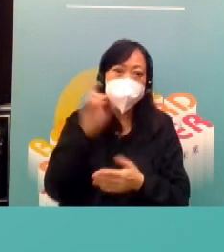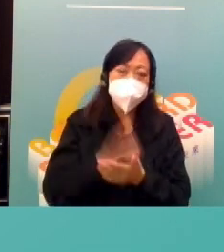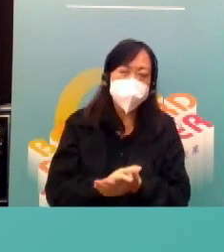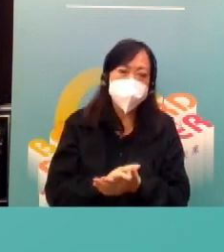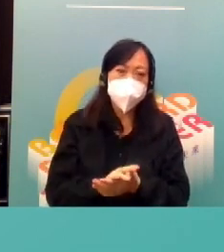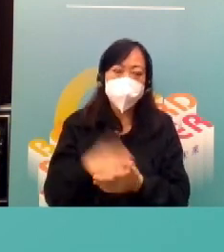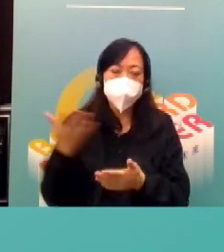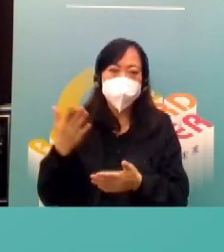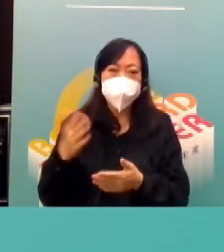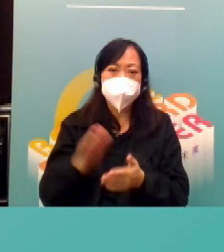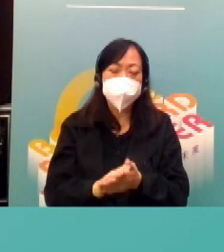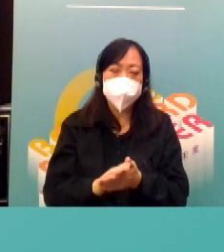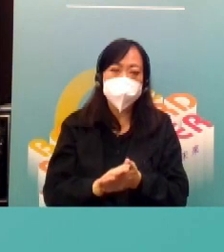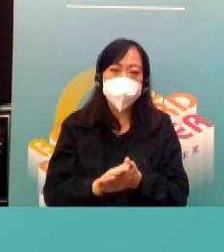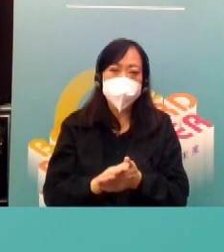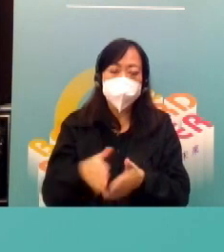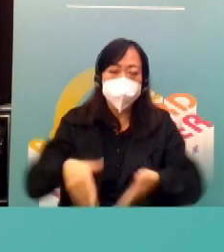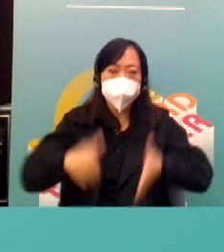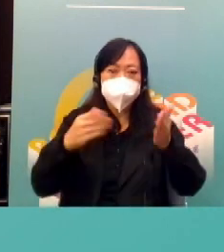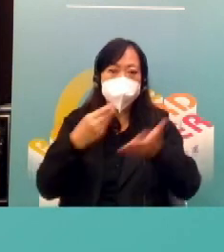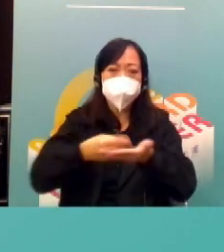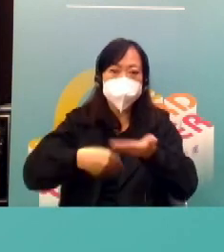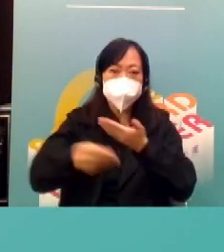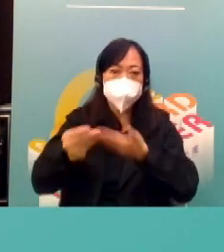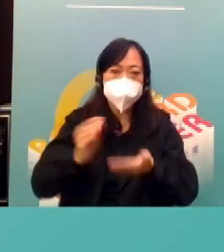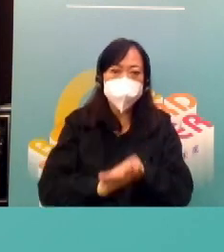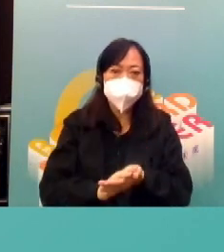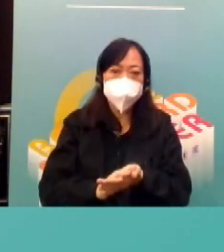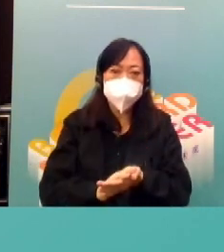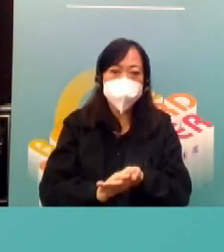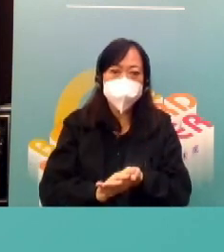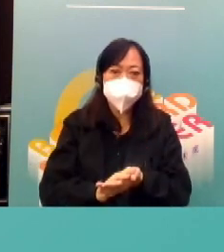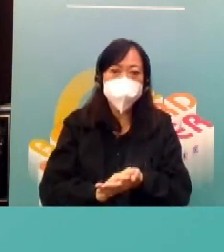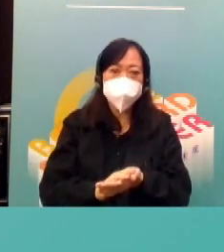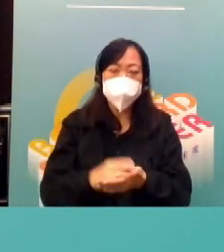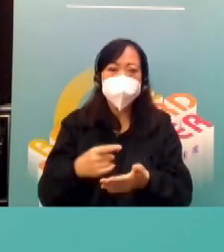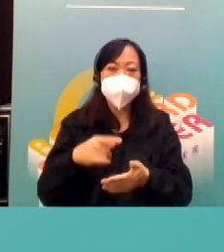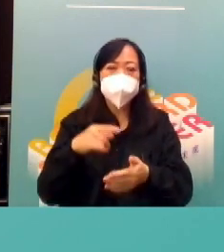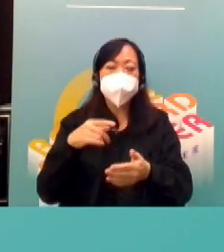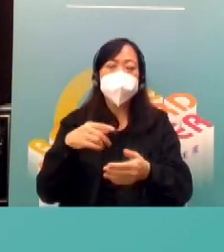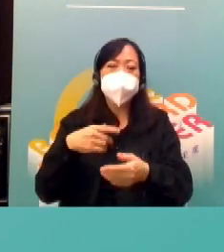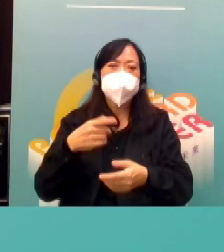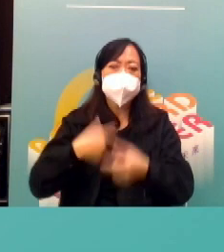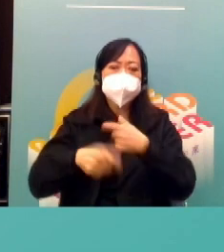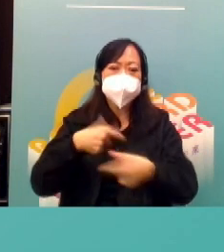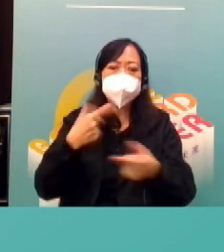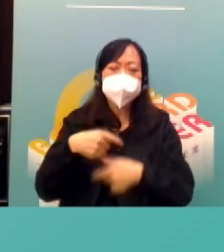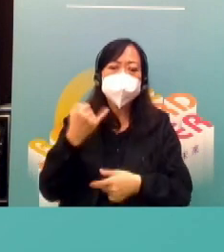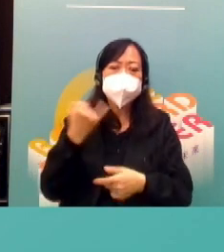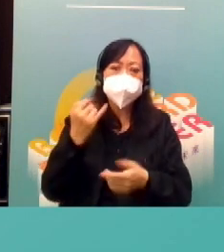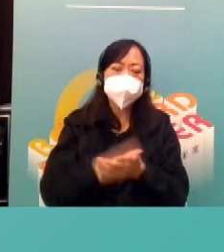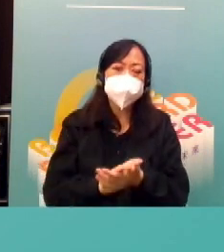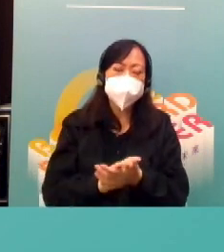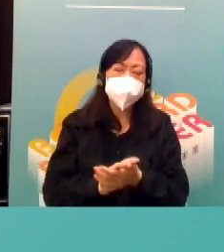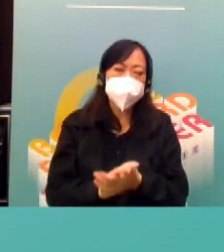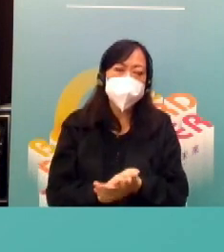and their lives were destroyed during the pandemic. But a really striking statistic around what you see, what the challenges could be in the